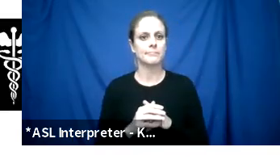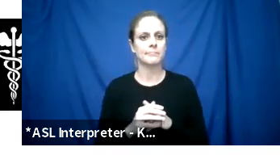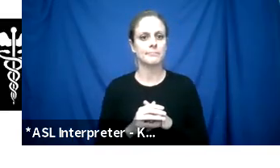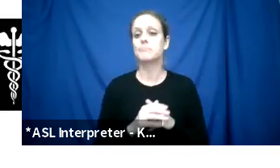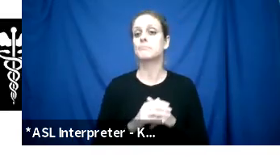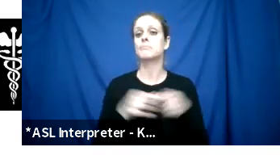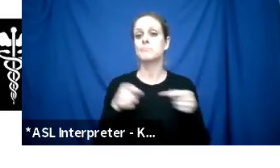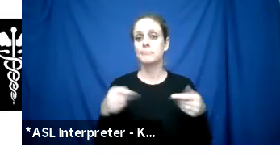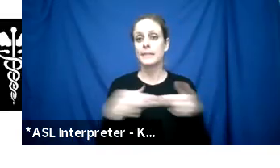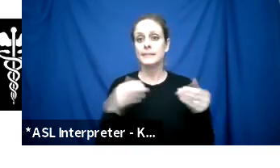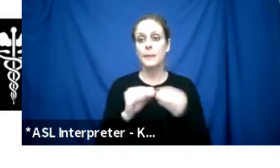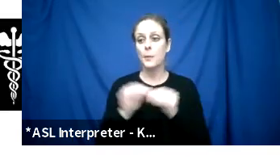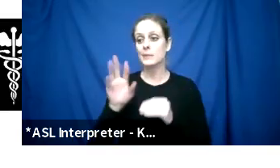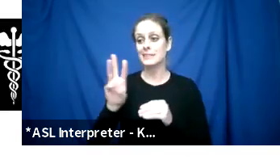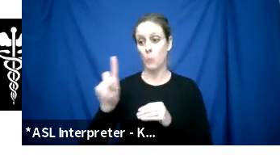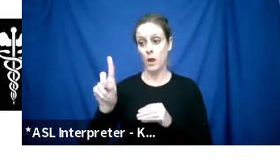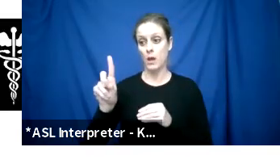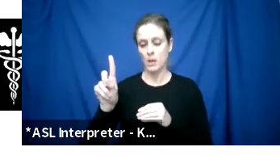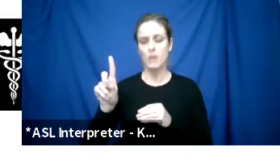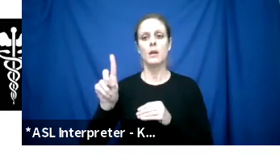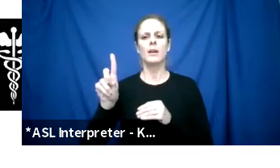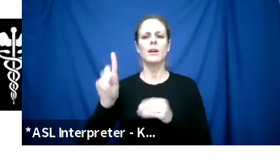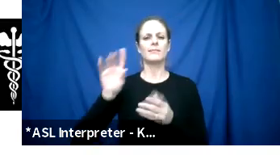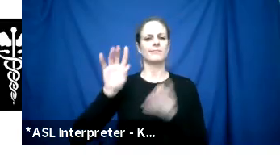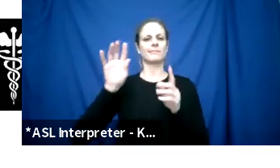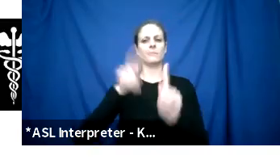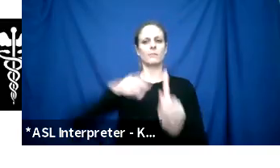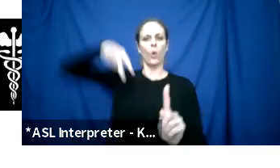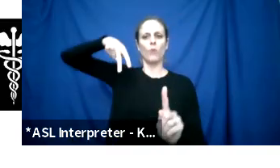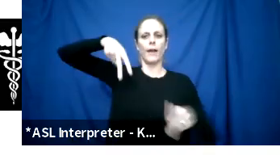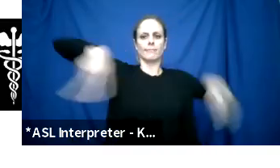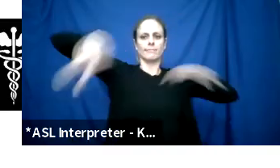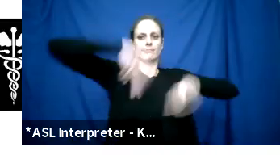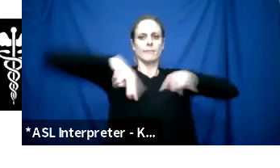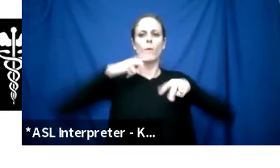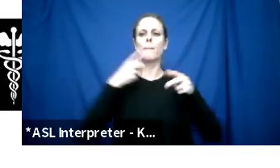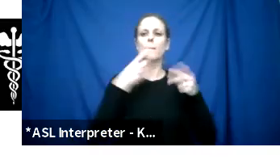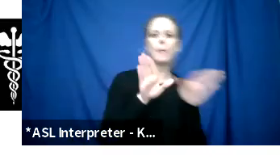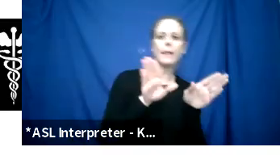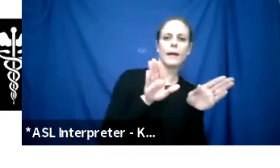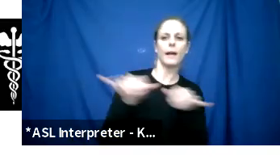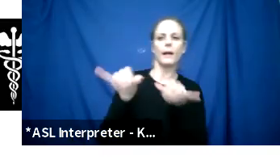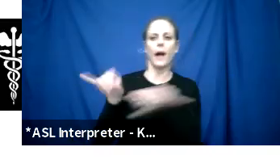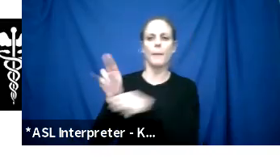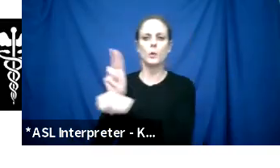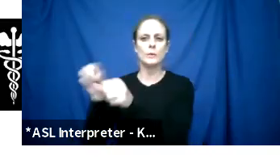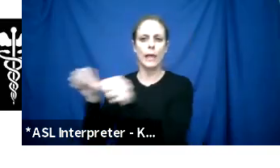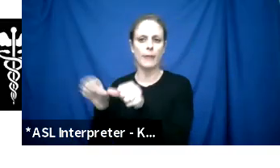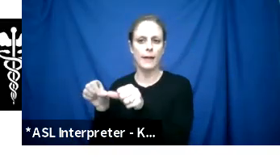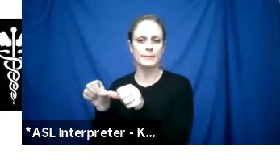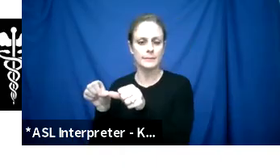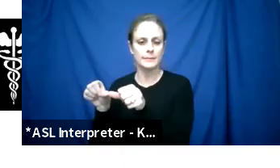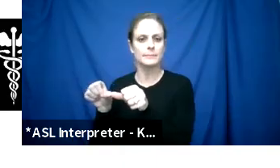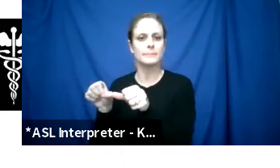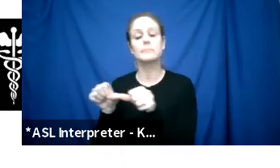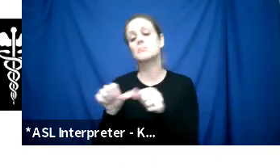Slide number 61 shows an overhead layout of some public and common use areas that I thought I would just identify that could